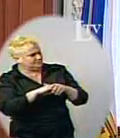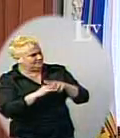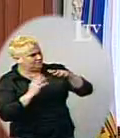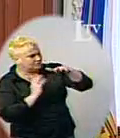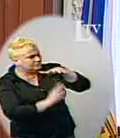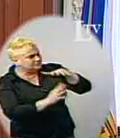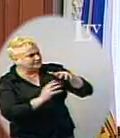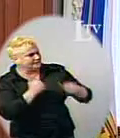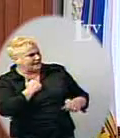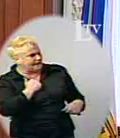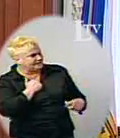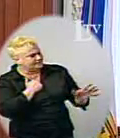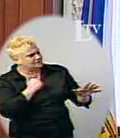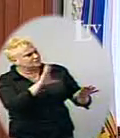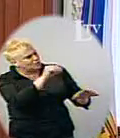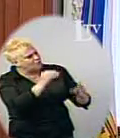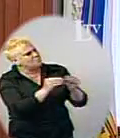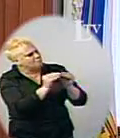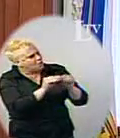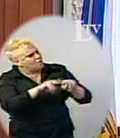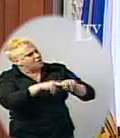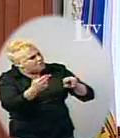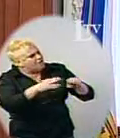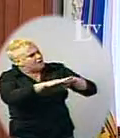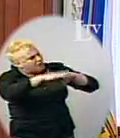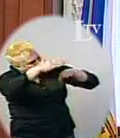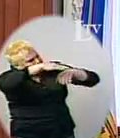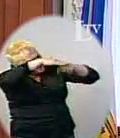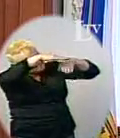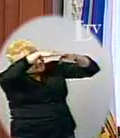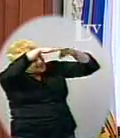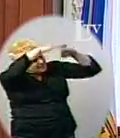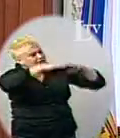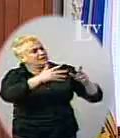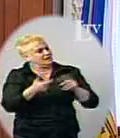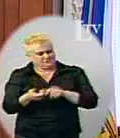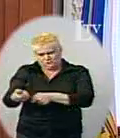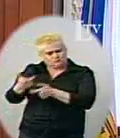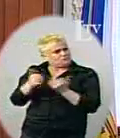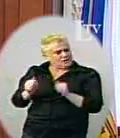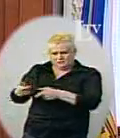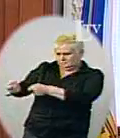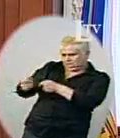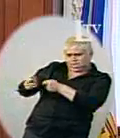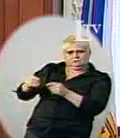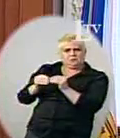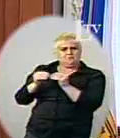to work with private industry to recruit new skilled workers to this province.